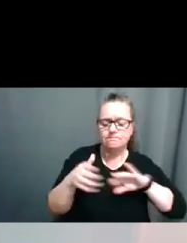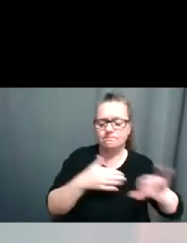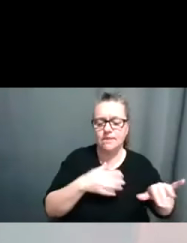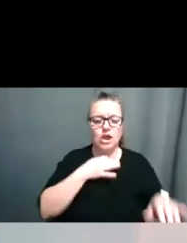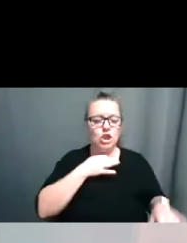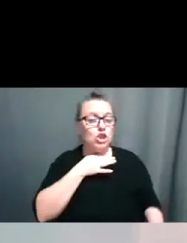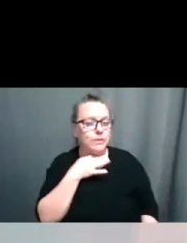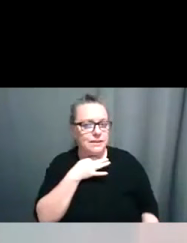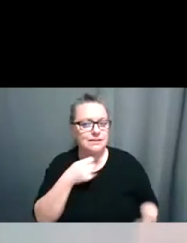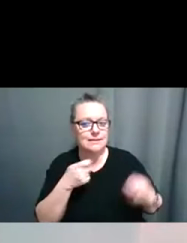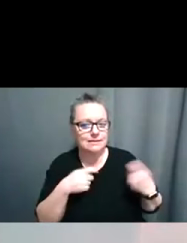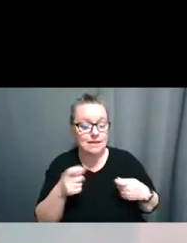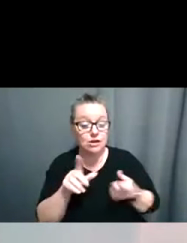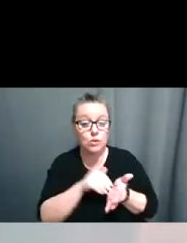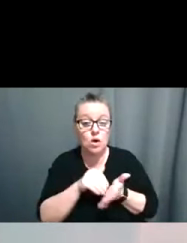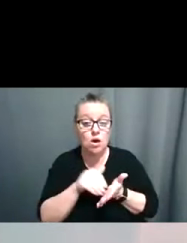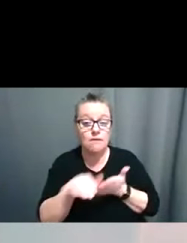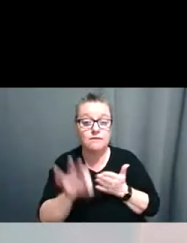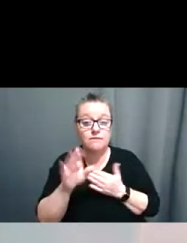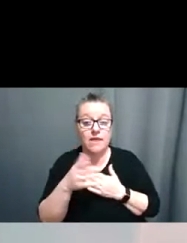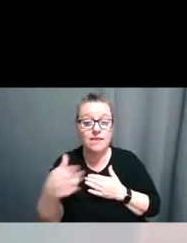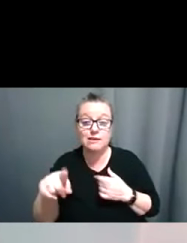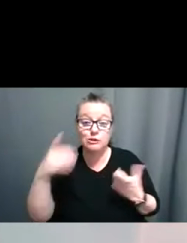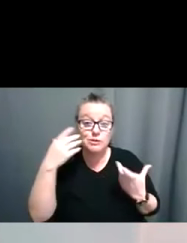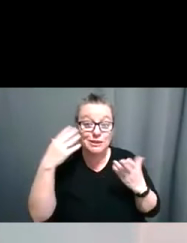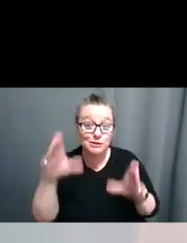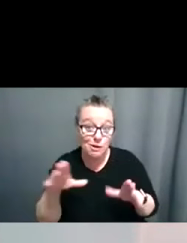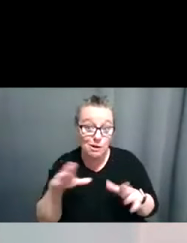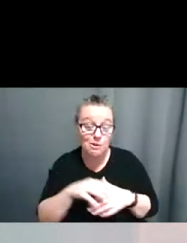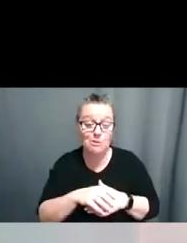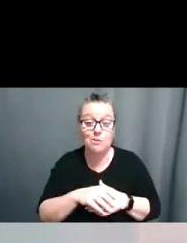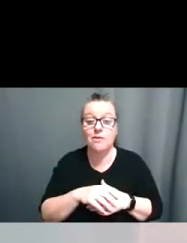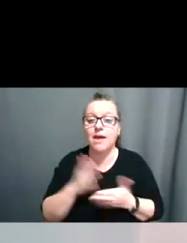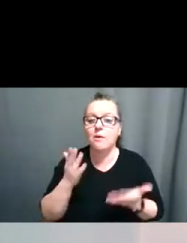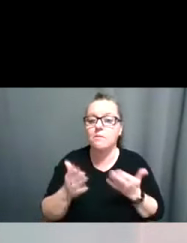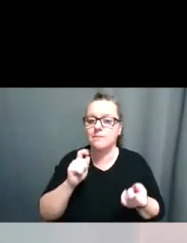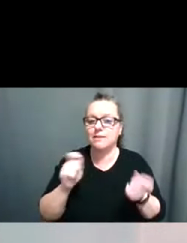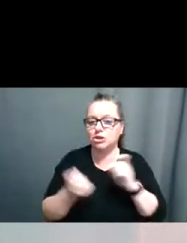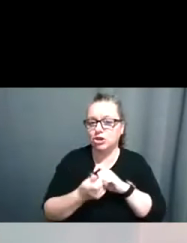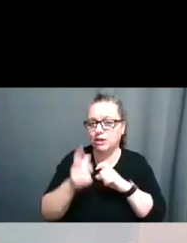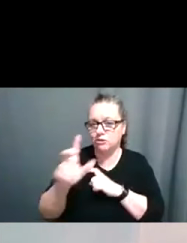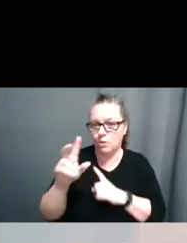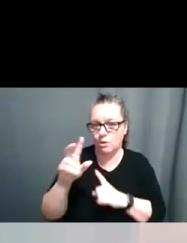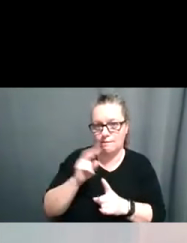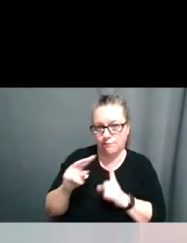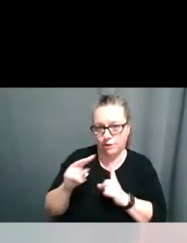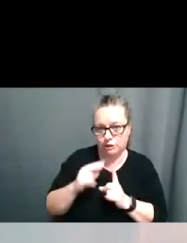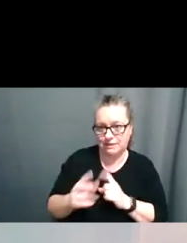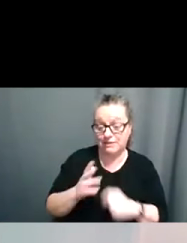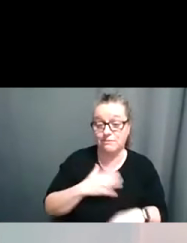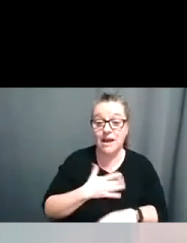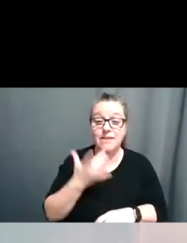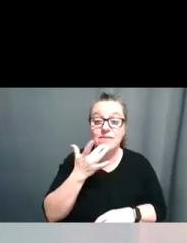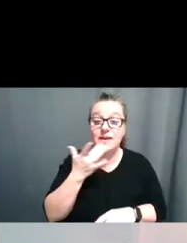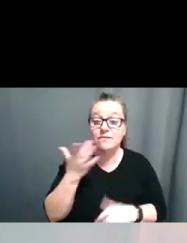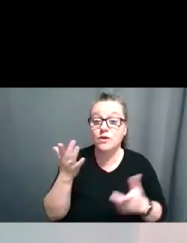you will very often discover things you didn't know that just may change your whole perspective. Now, my favorite way to get